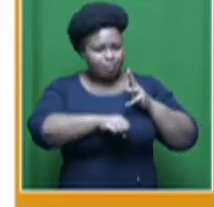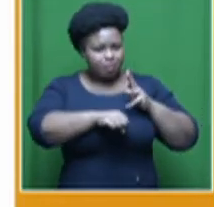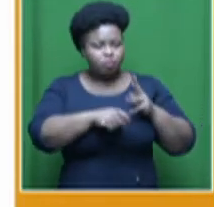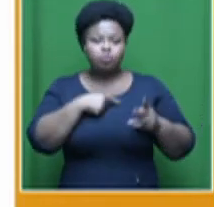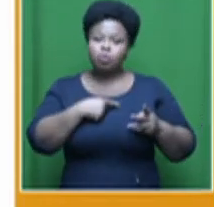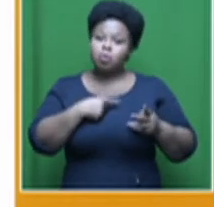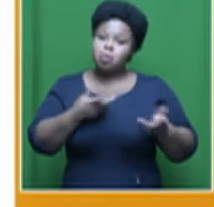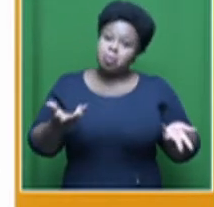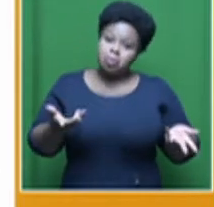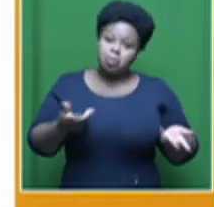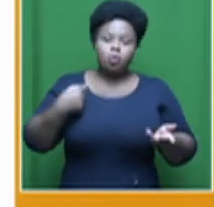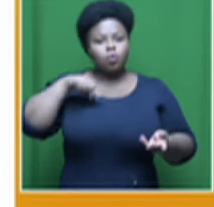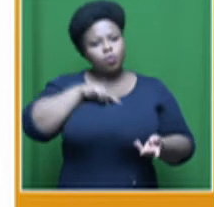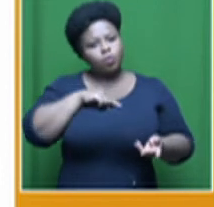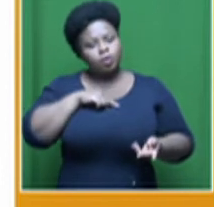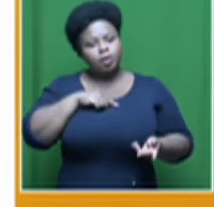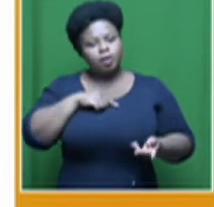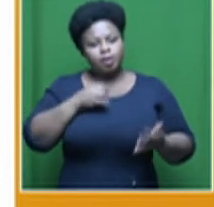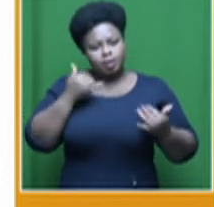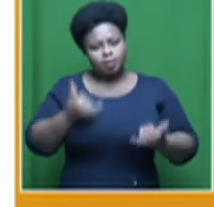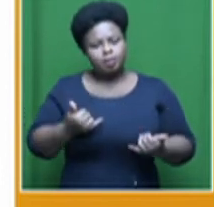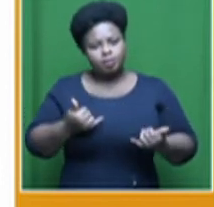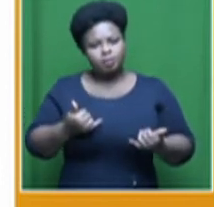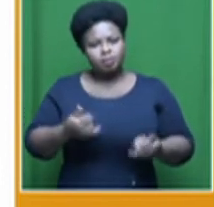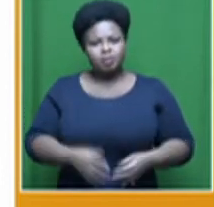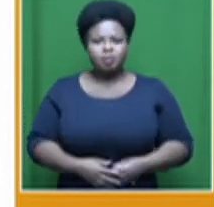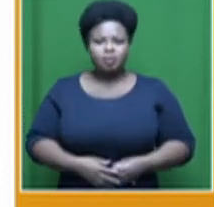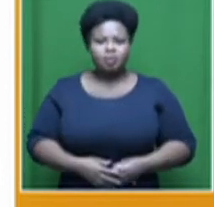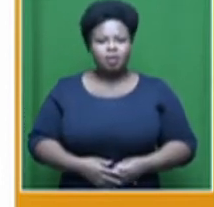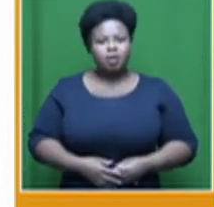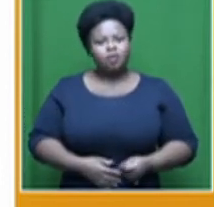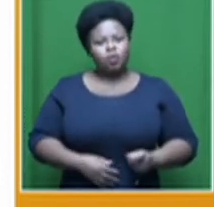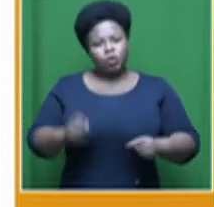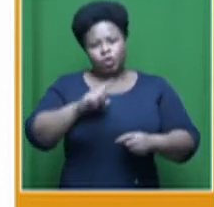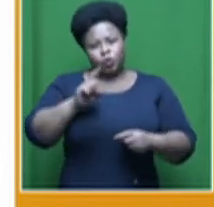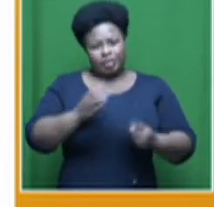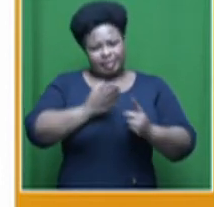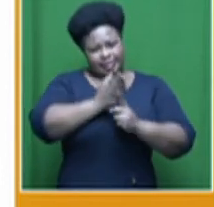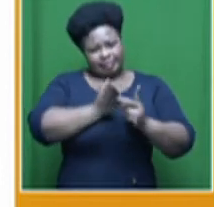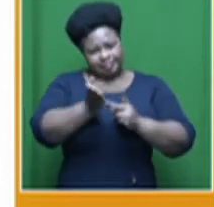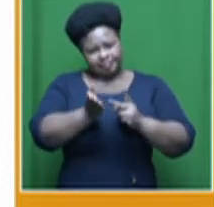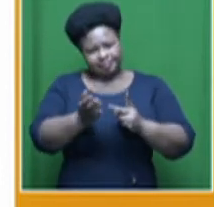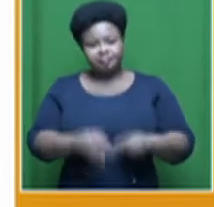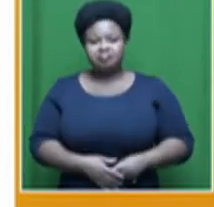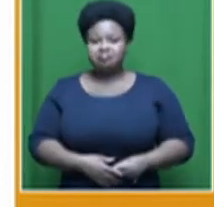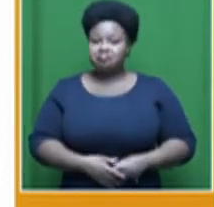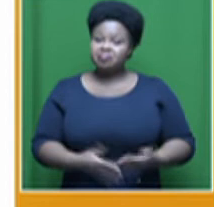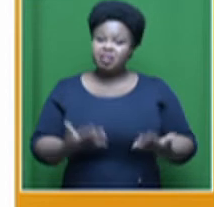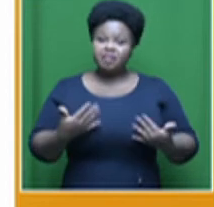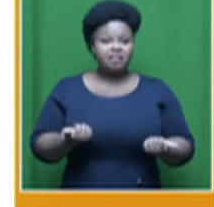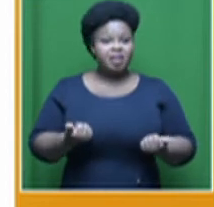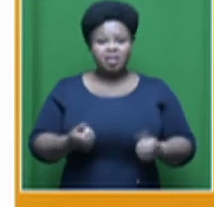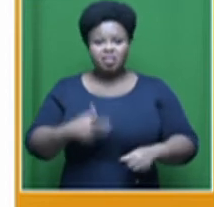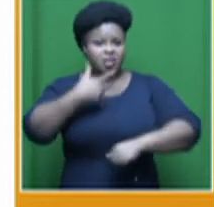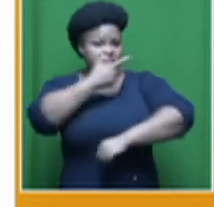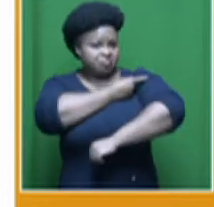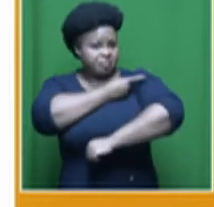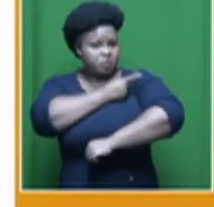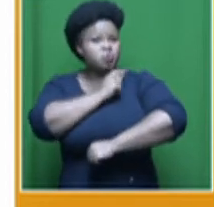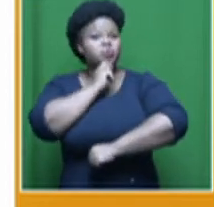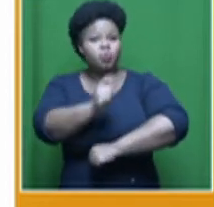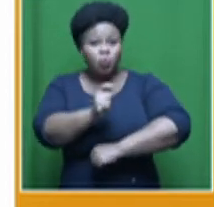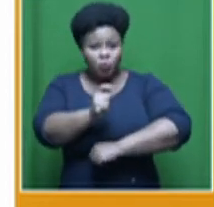to address inadvertently two sets of questions. The one being how well the vaccine works against a